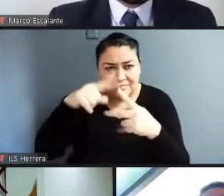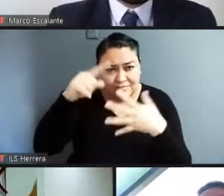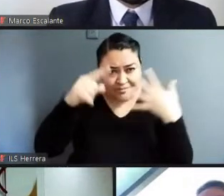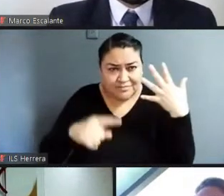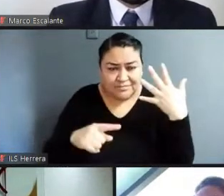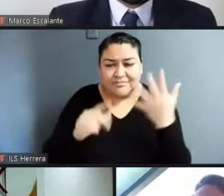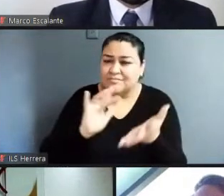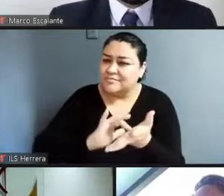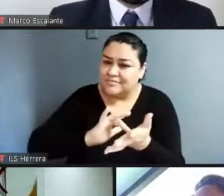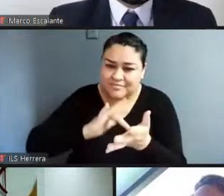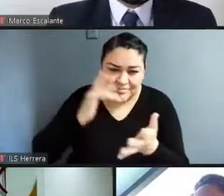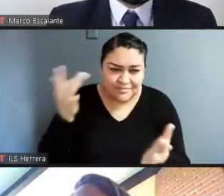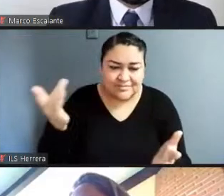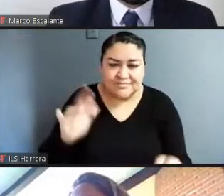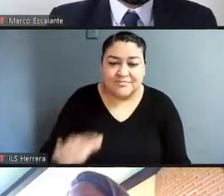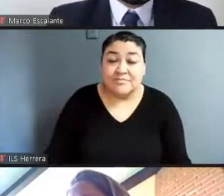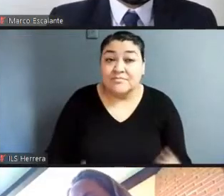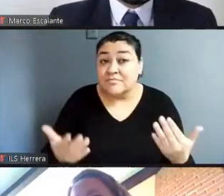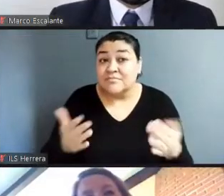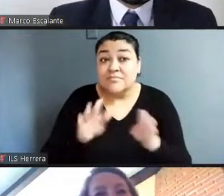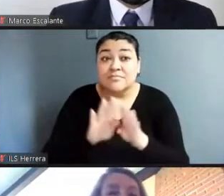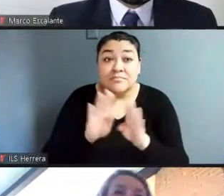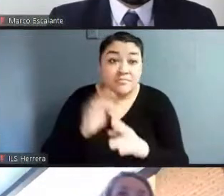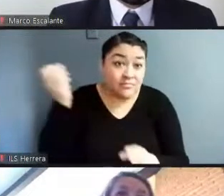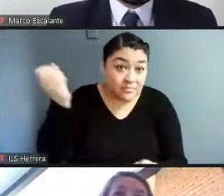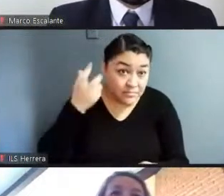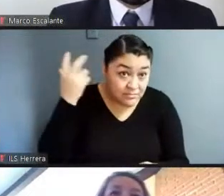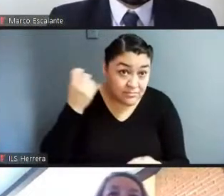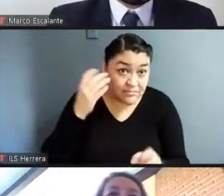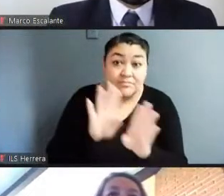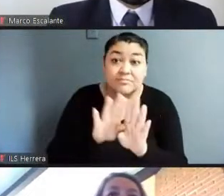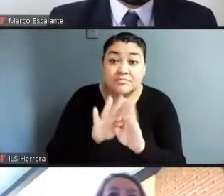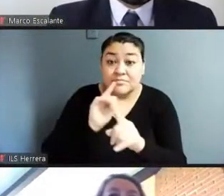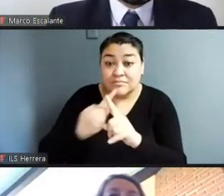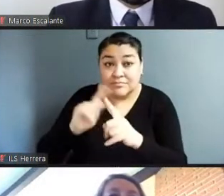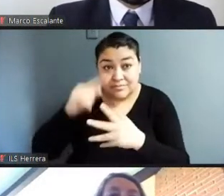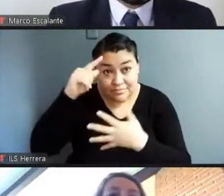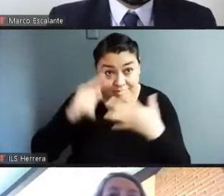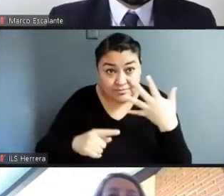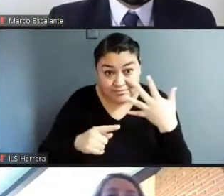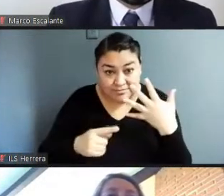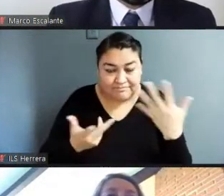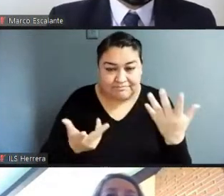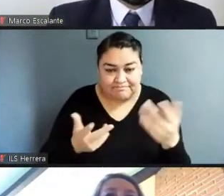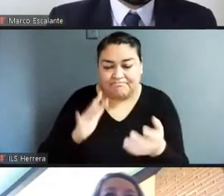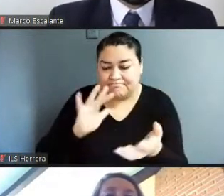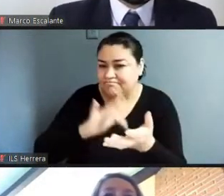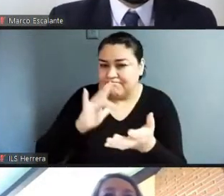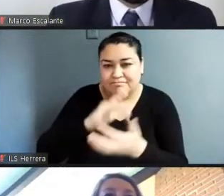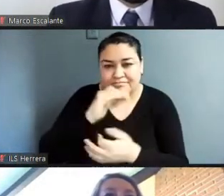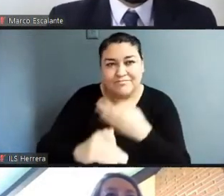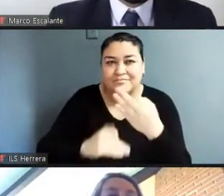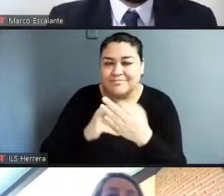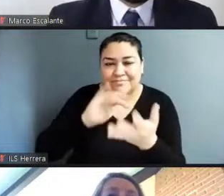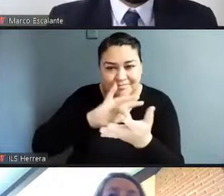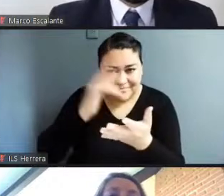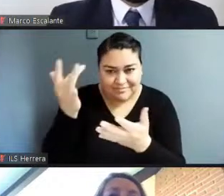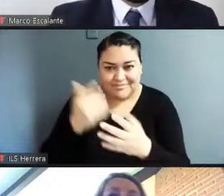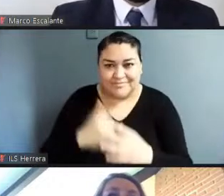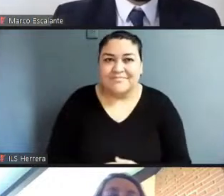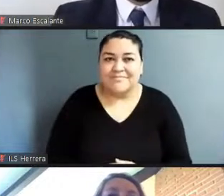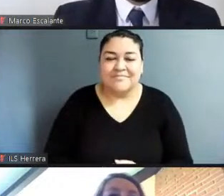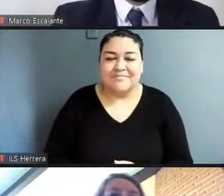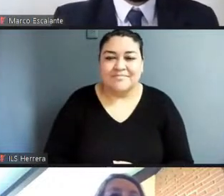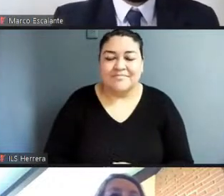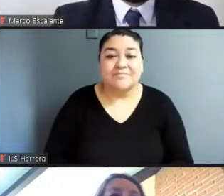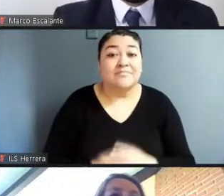their advice to us regarding what is it that we can do in assessing competencies and other important